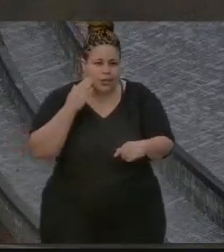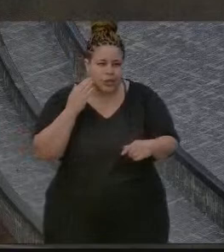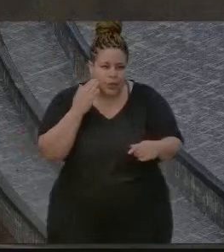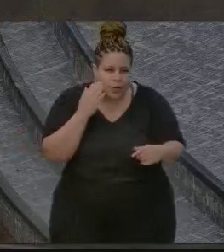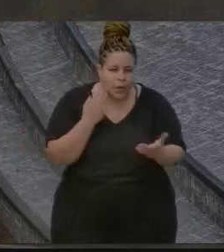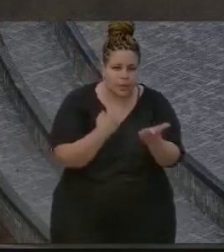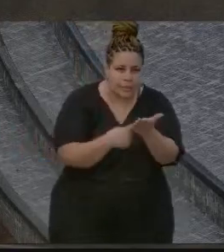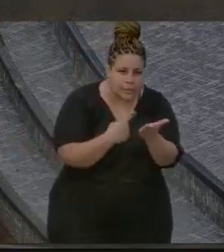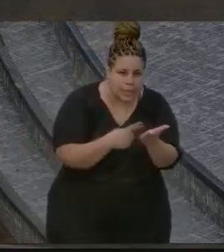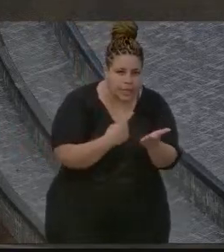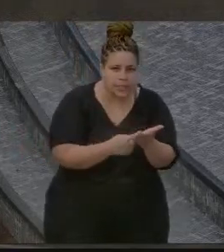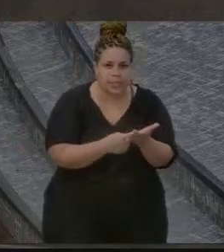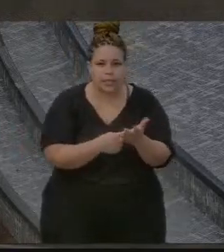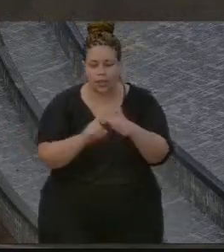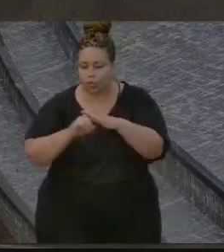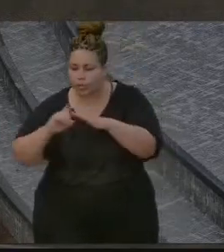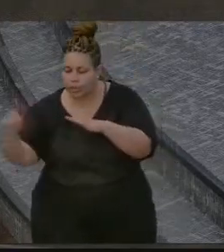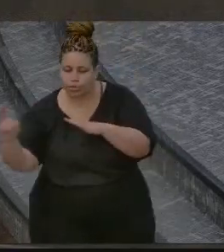retreat agenda.